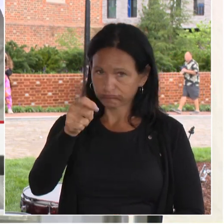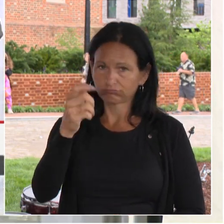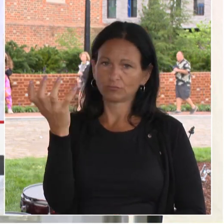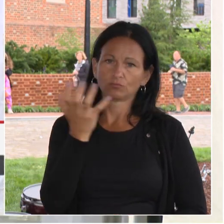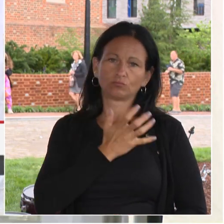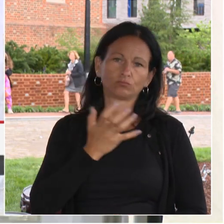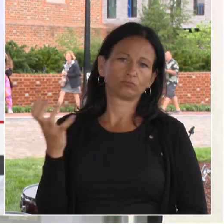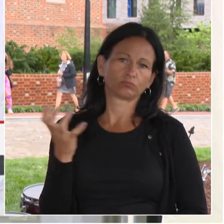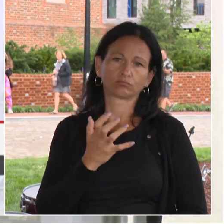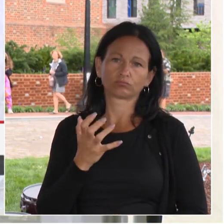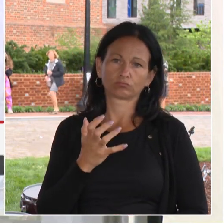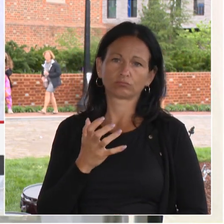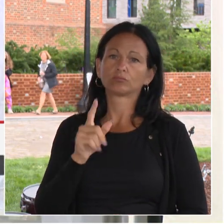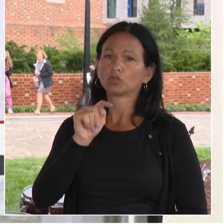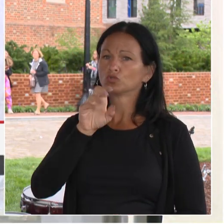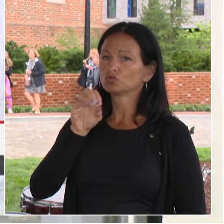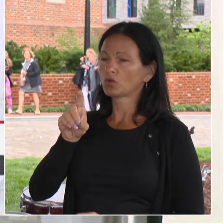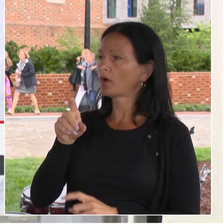client.